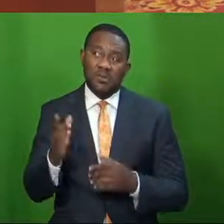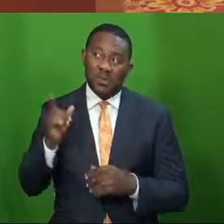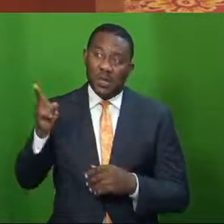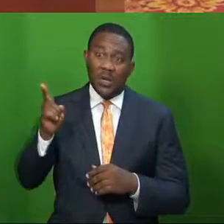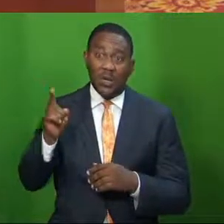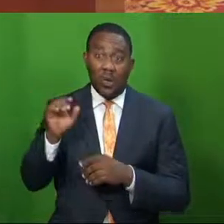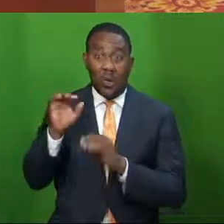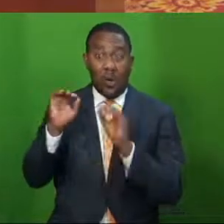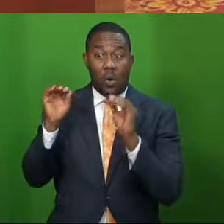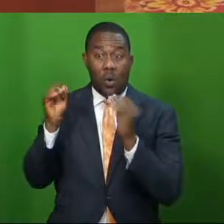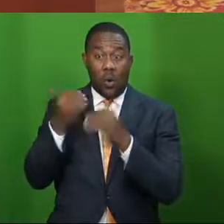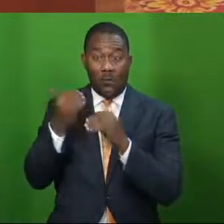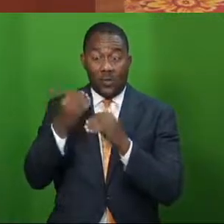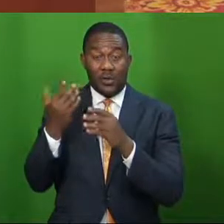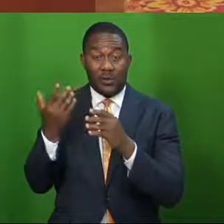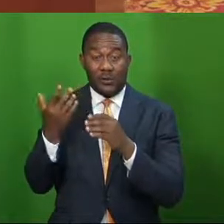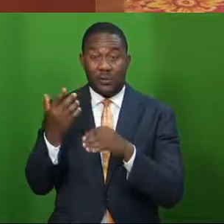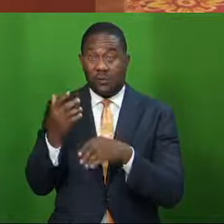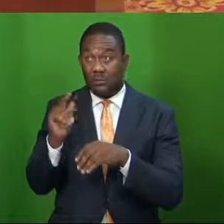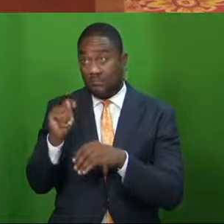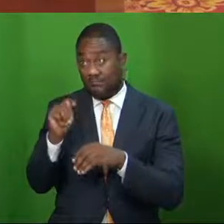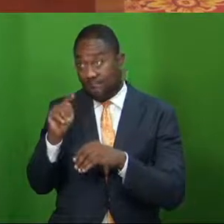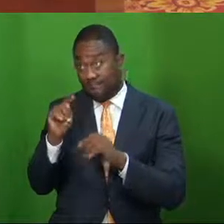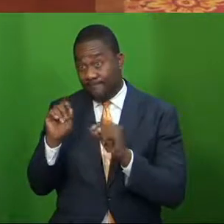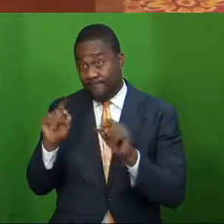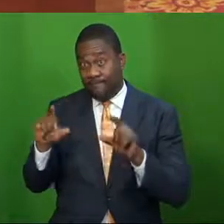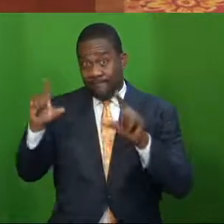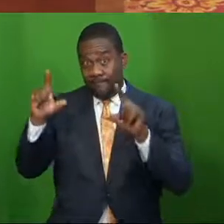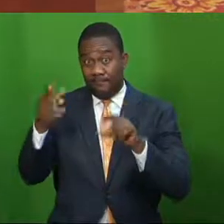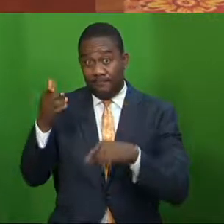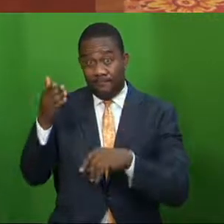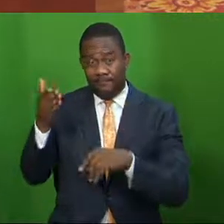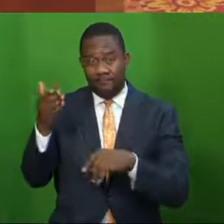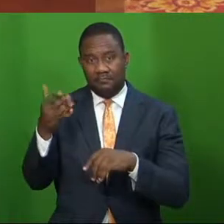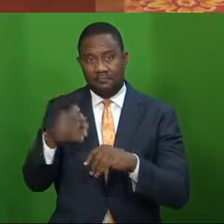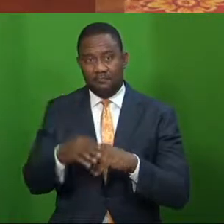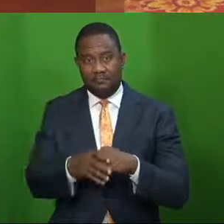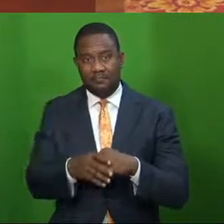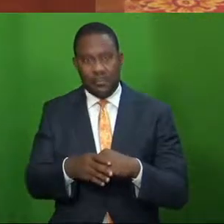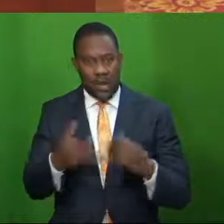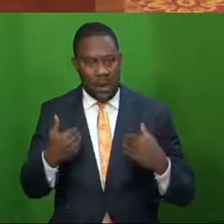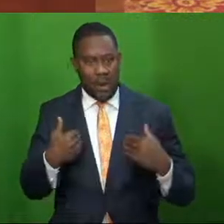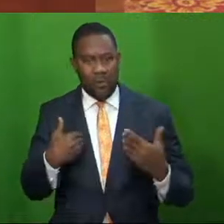offices. Then we shall have a skeletal representation in the chamber.